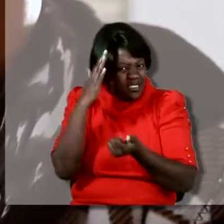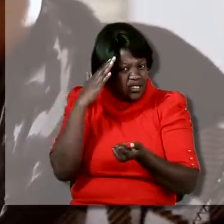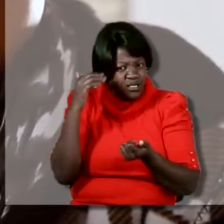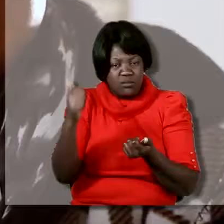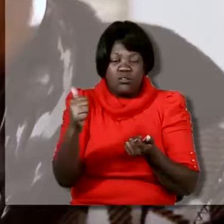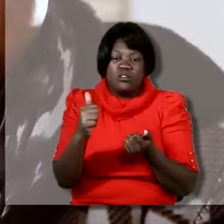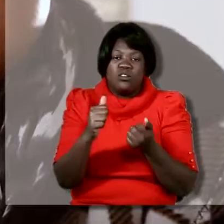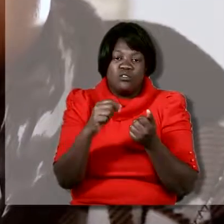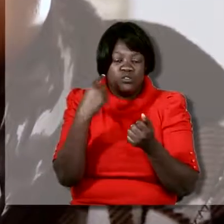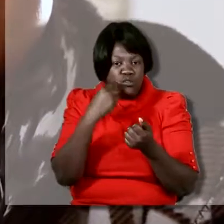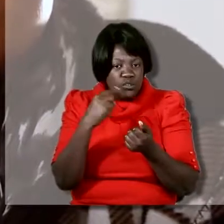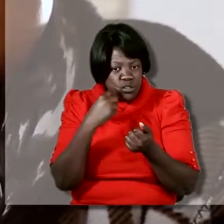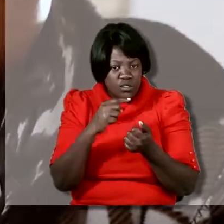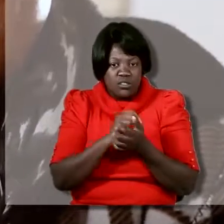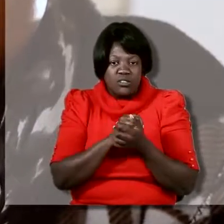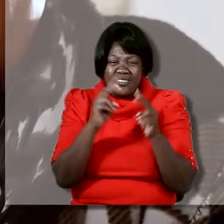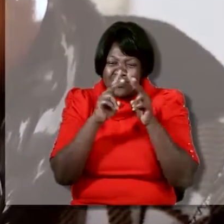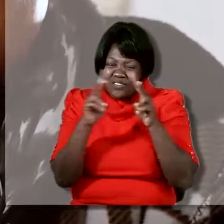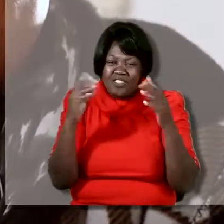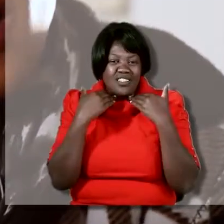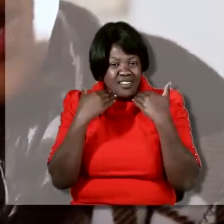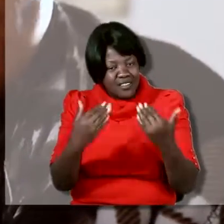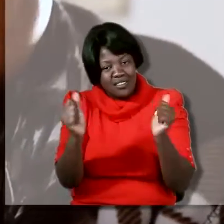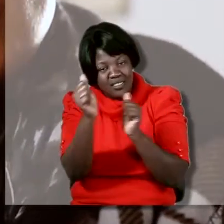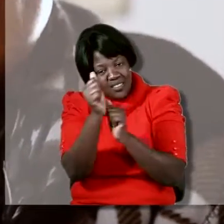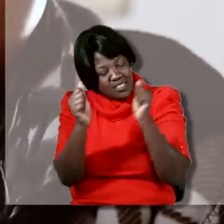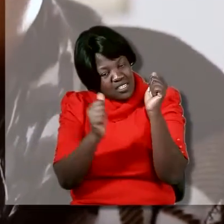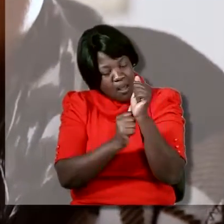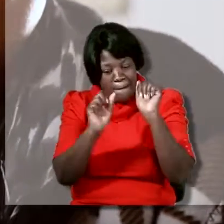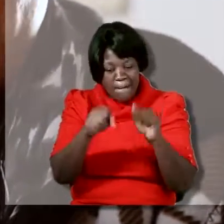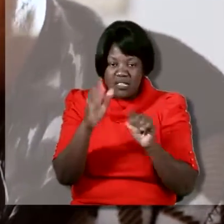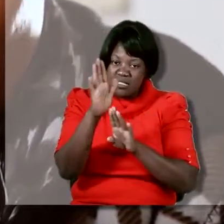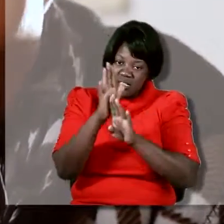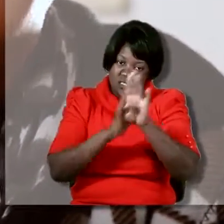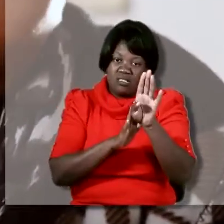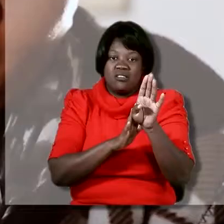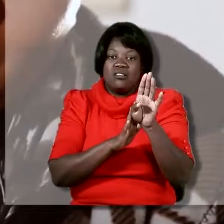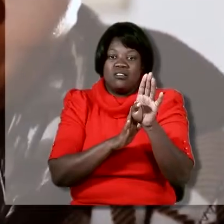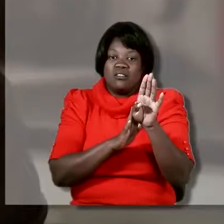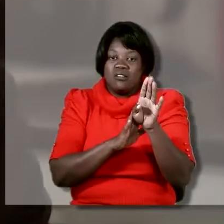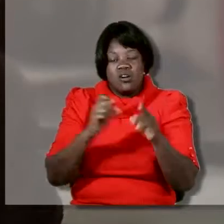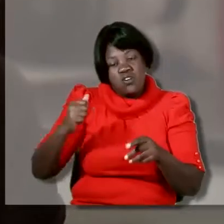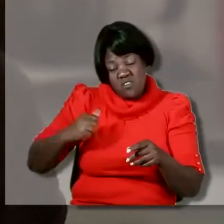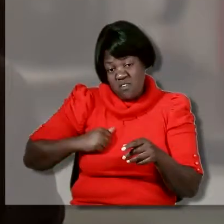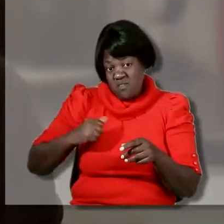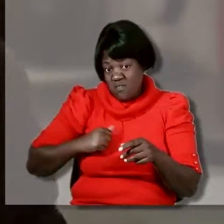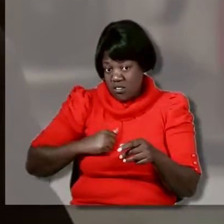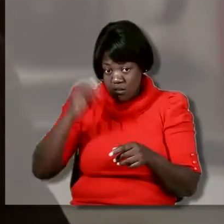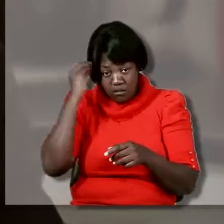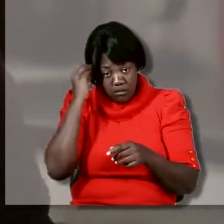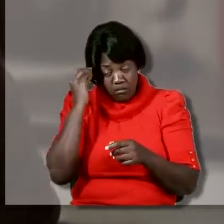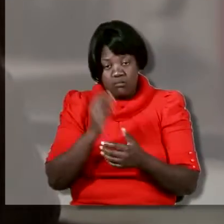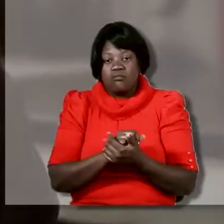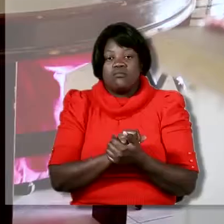English. It is one of the vital subjects you will have to pass. Otherwise, your father will have to hear about this. Okay, Mom,